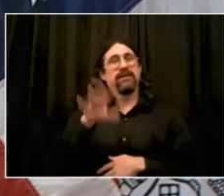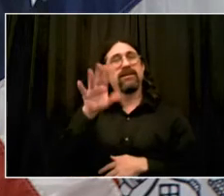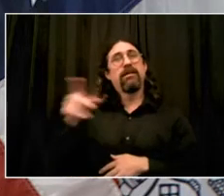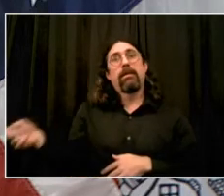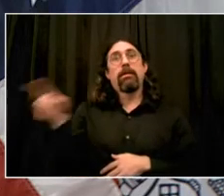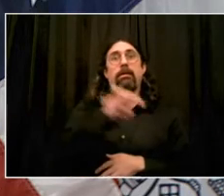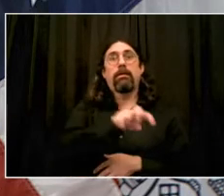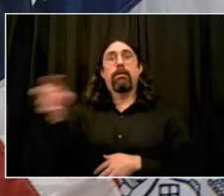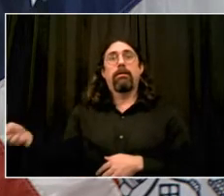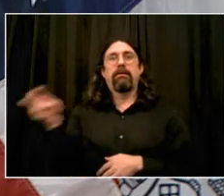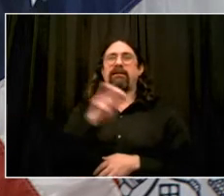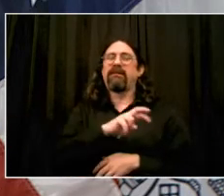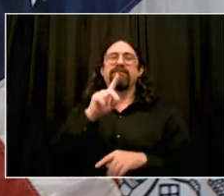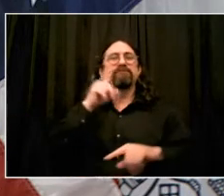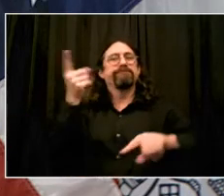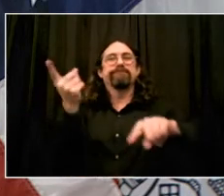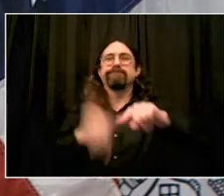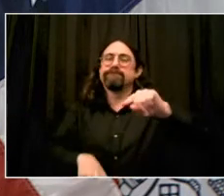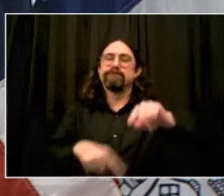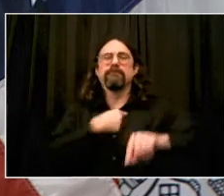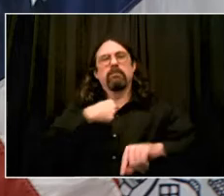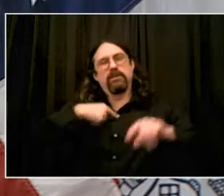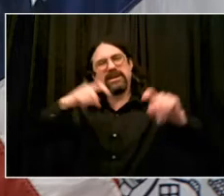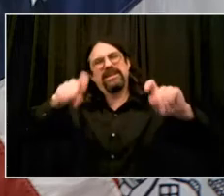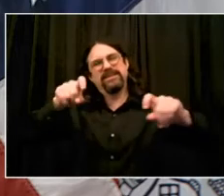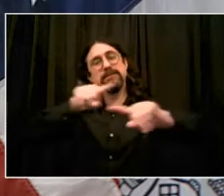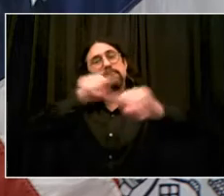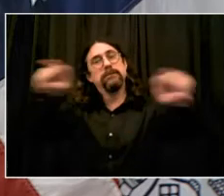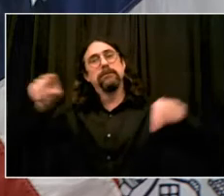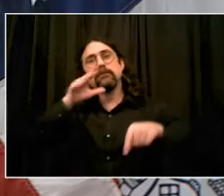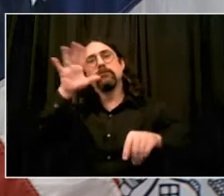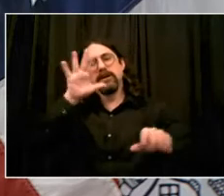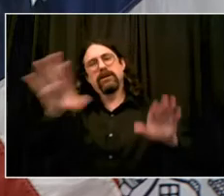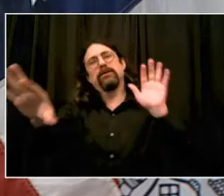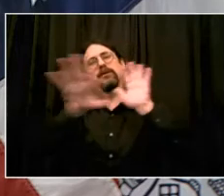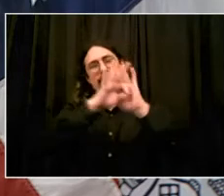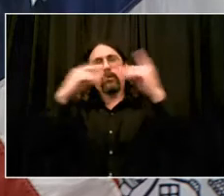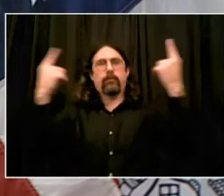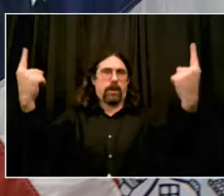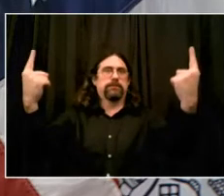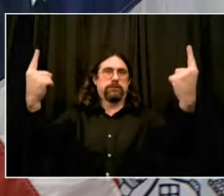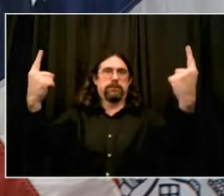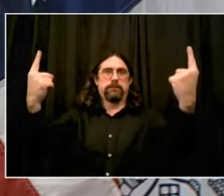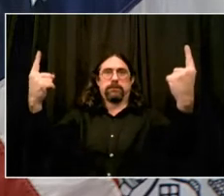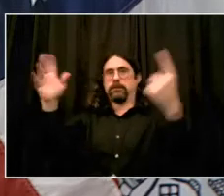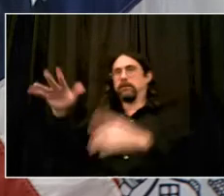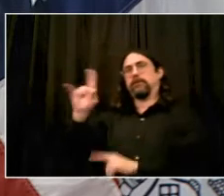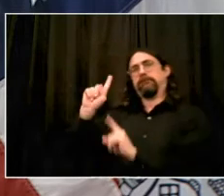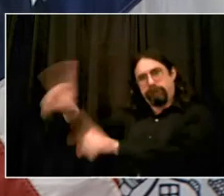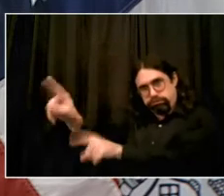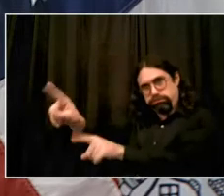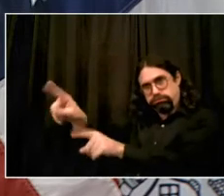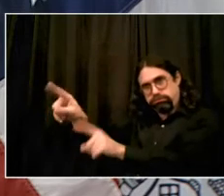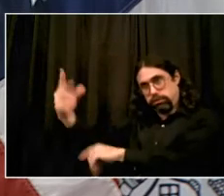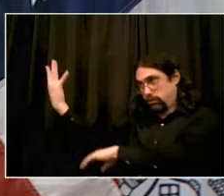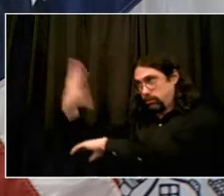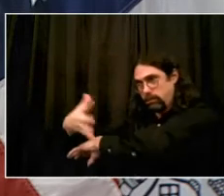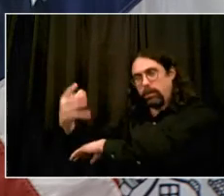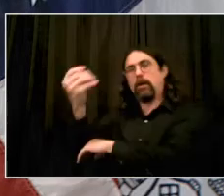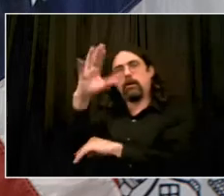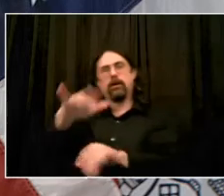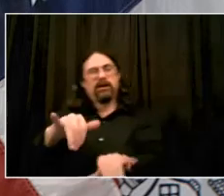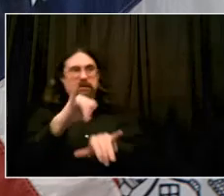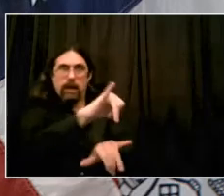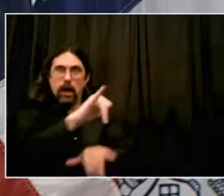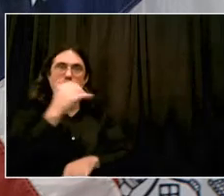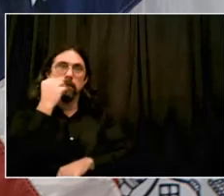to put you into all remote, so that seat can be used constantly by a child who really needs it and wants to be there, and a family that wants their